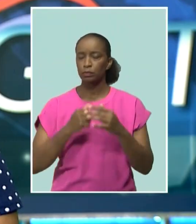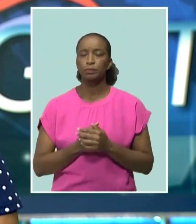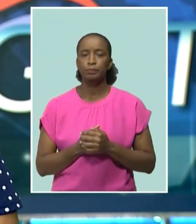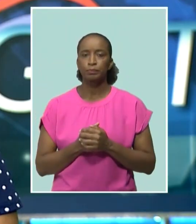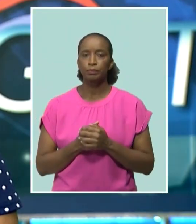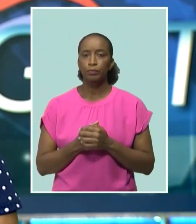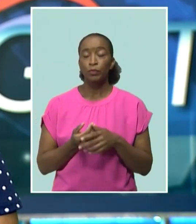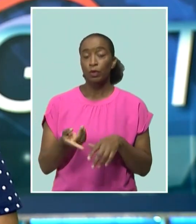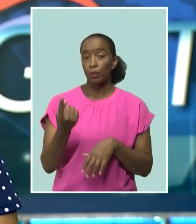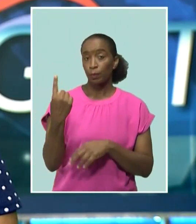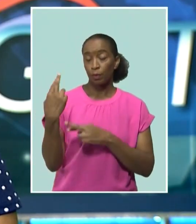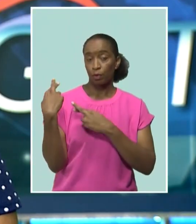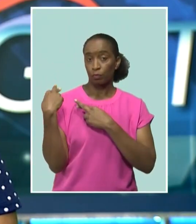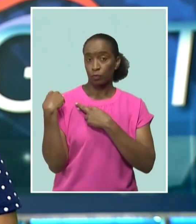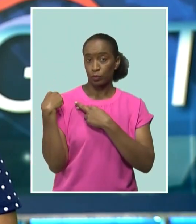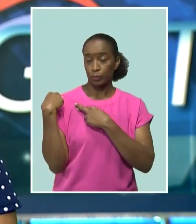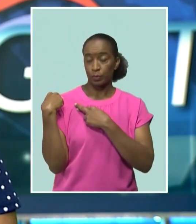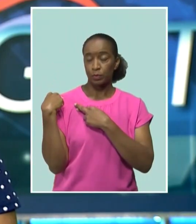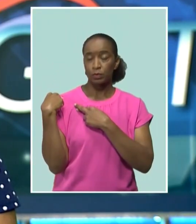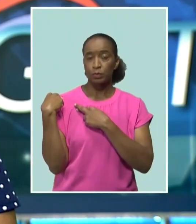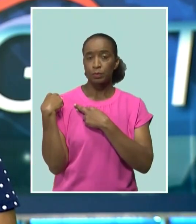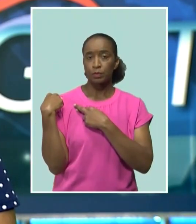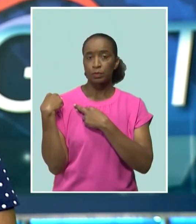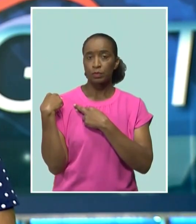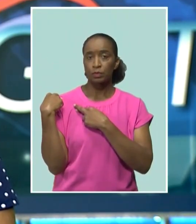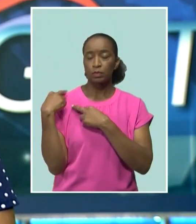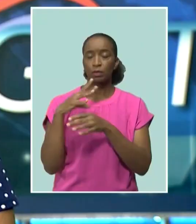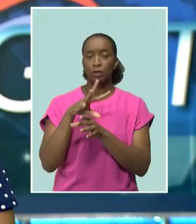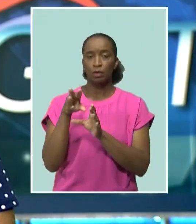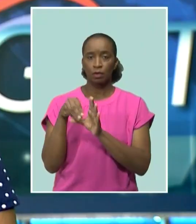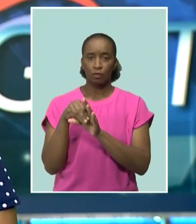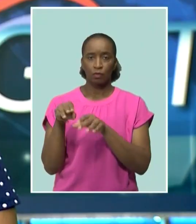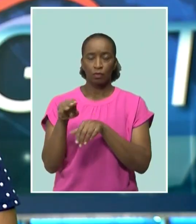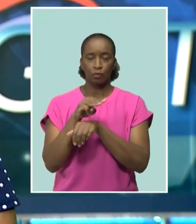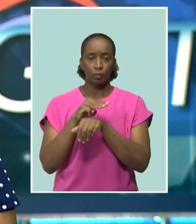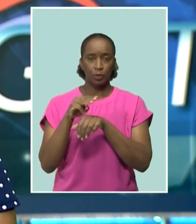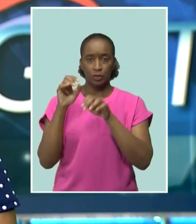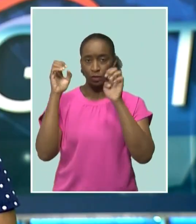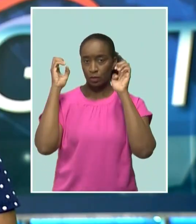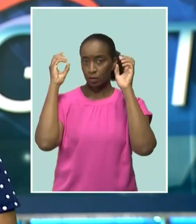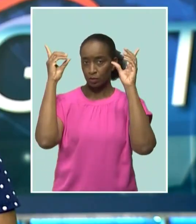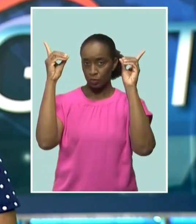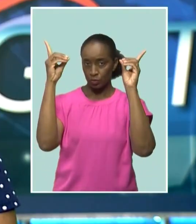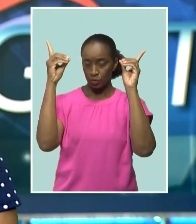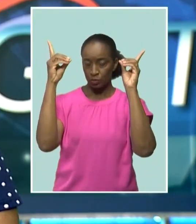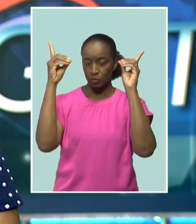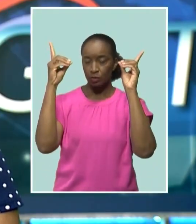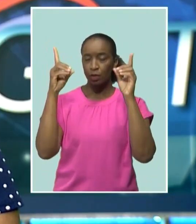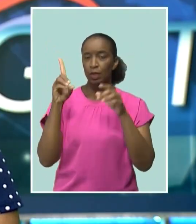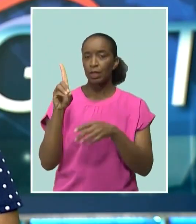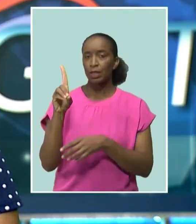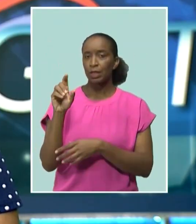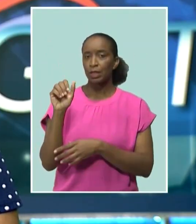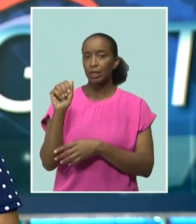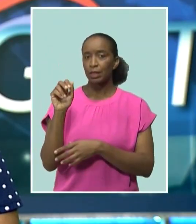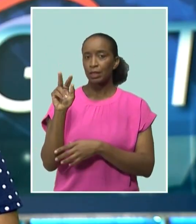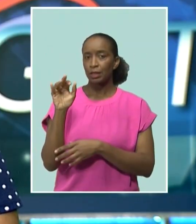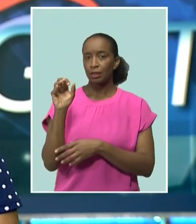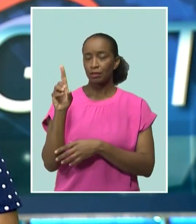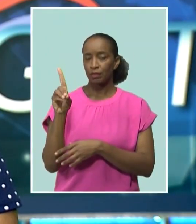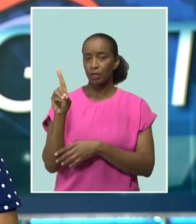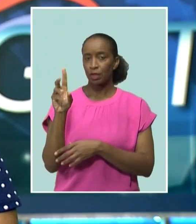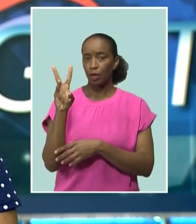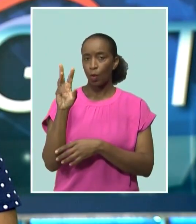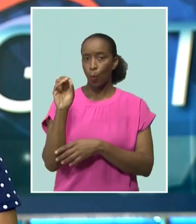Information Technology and Quality Assurance Unit of the Ministry of Educational Transformation, David Wood, acknowledged that the use